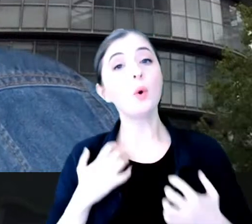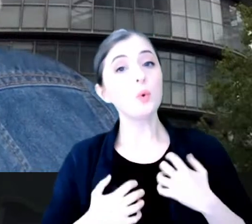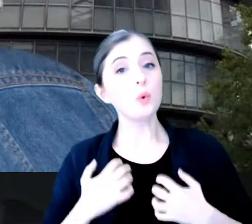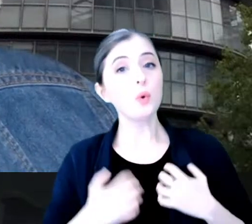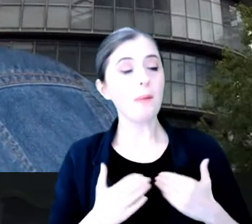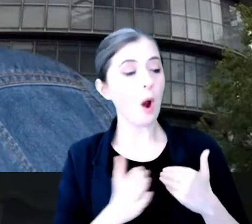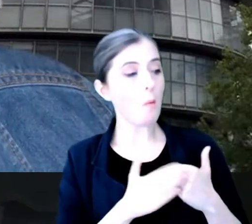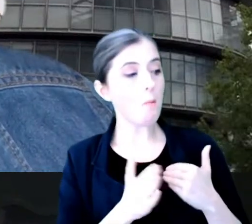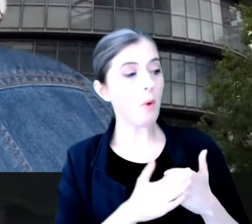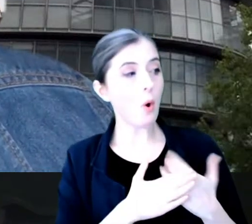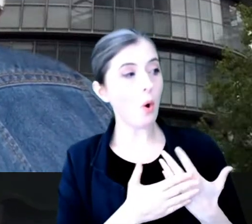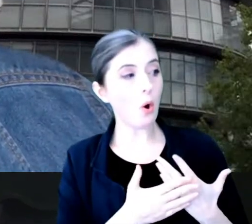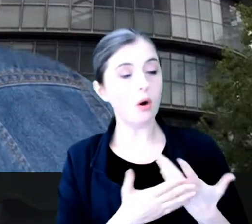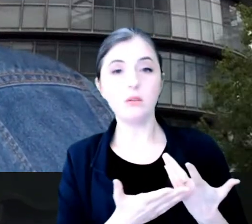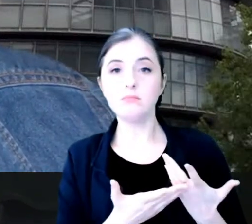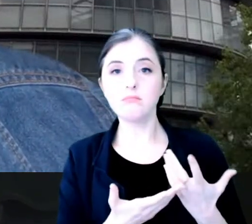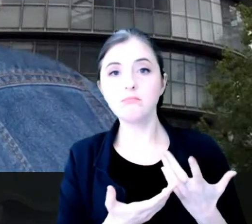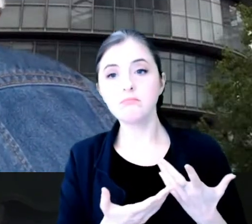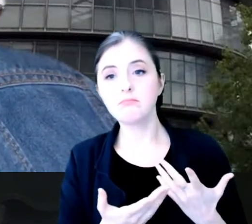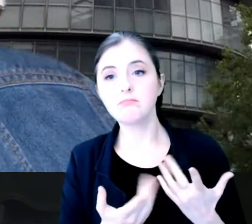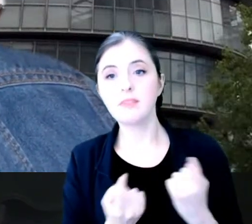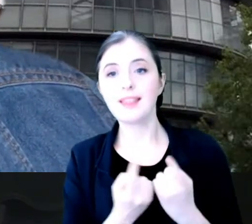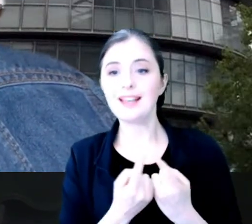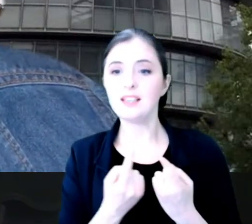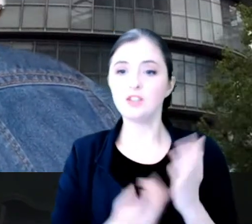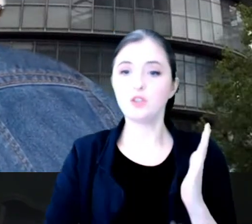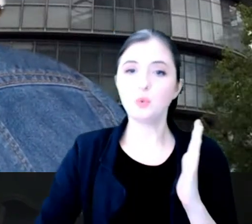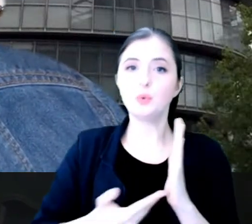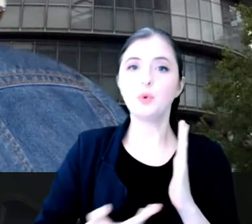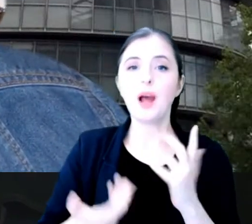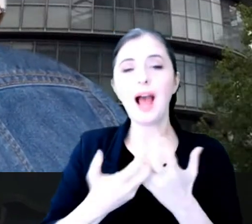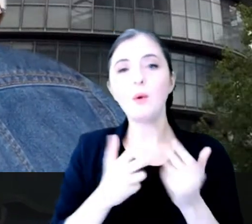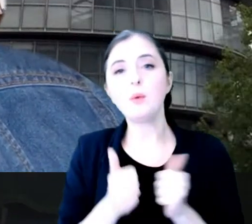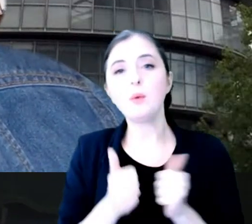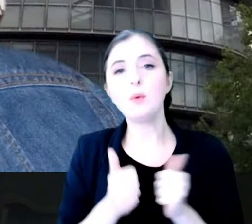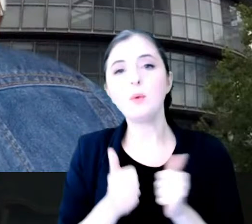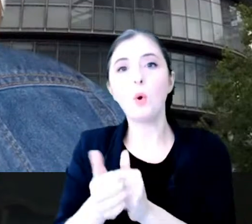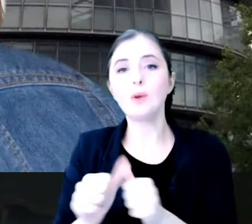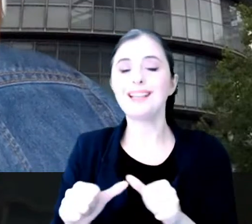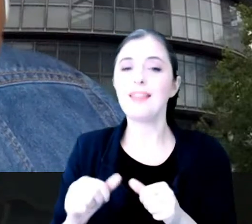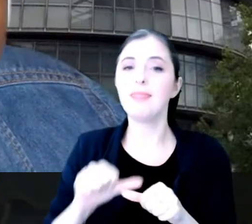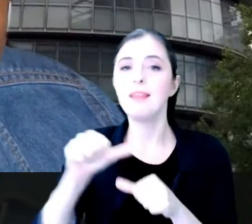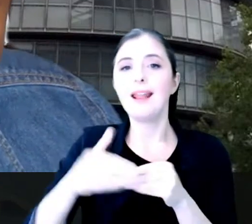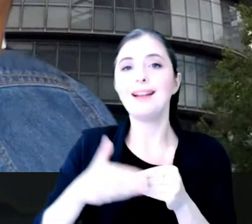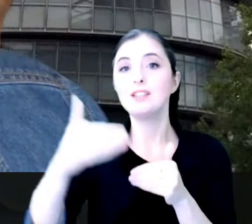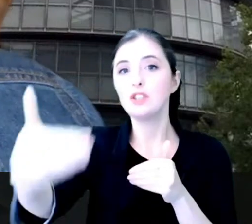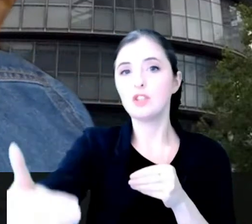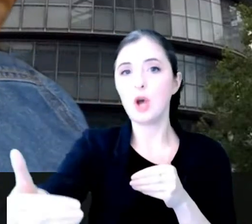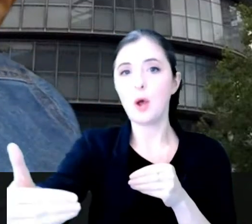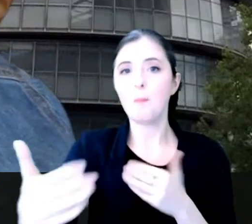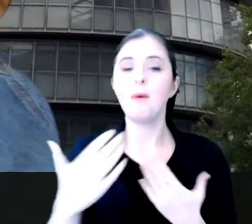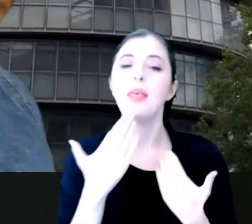say and what more he will be doing in his next term as Mayor of London. Thank you.